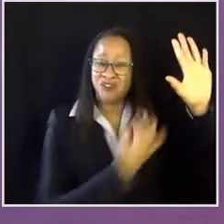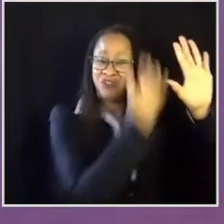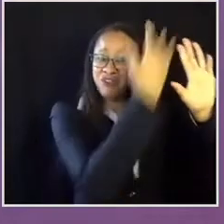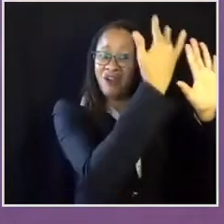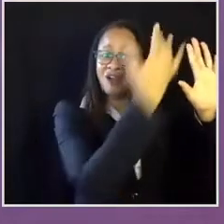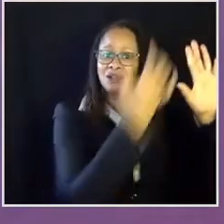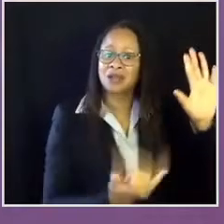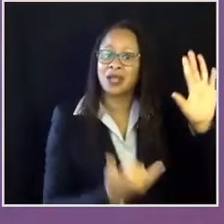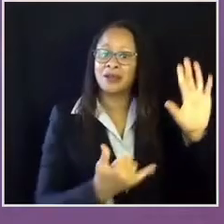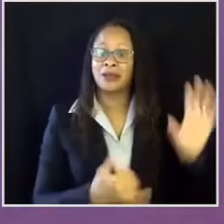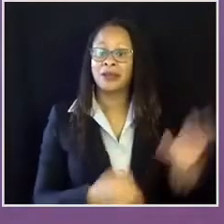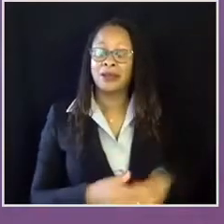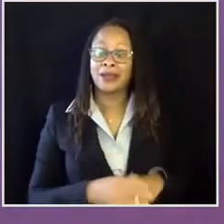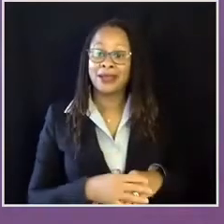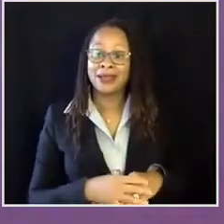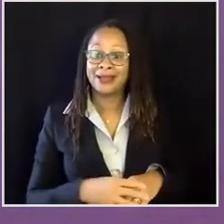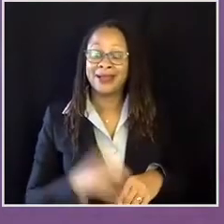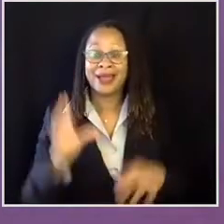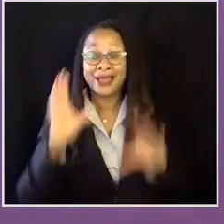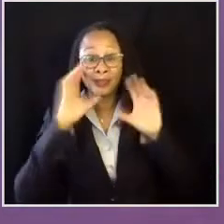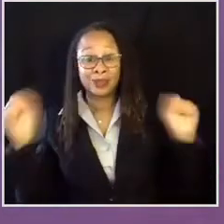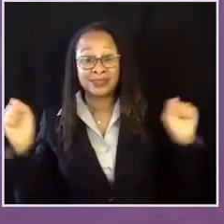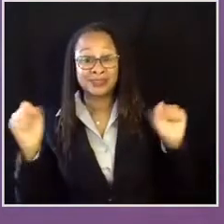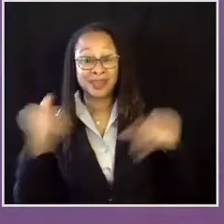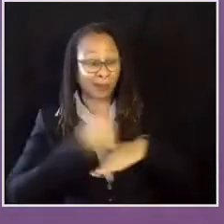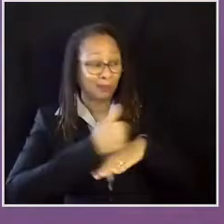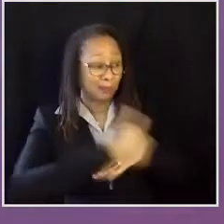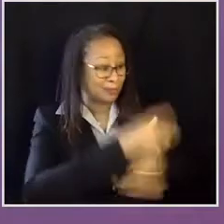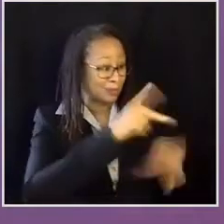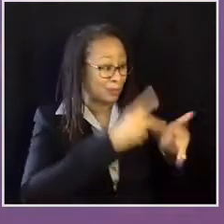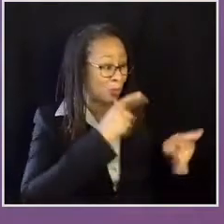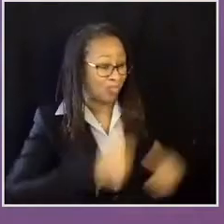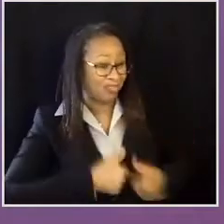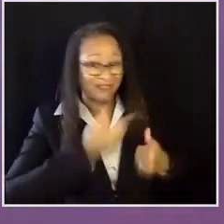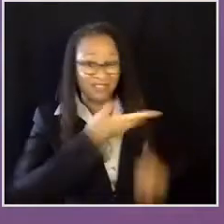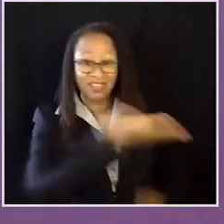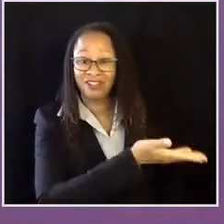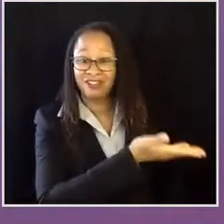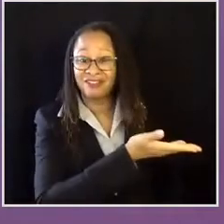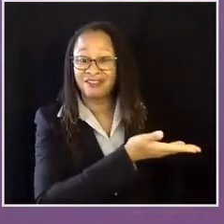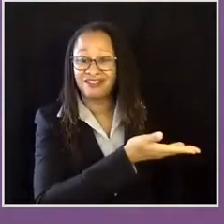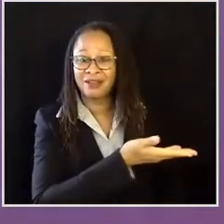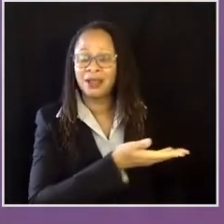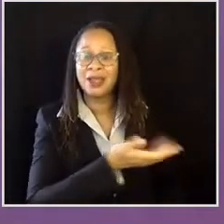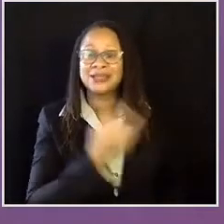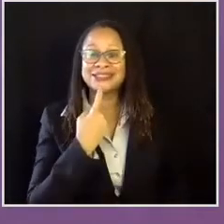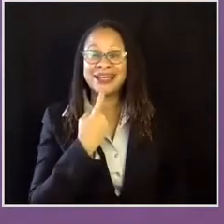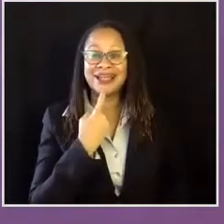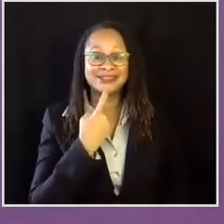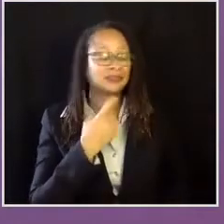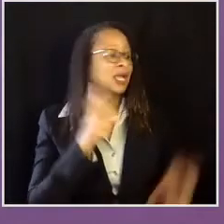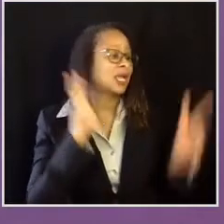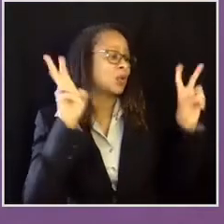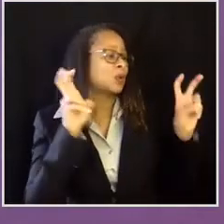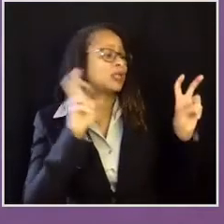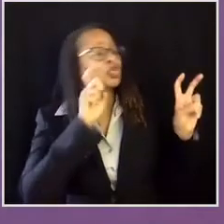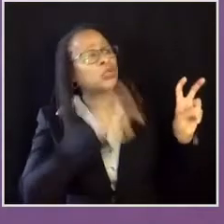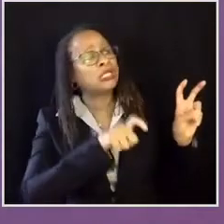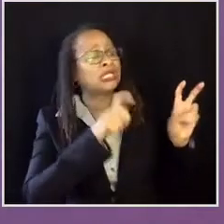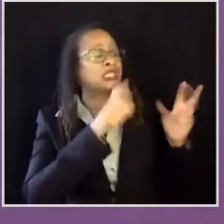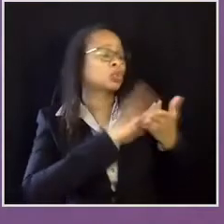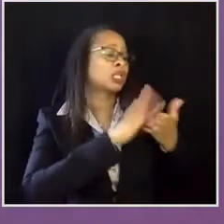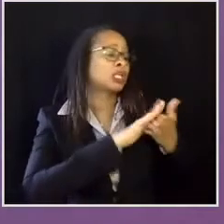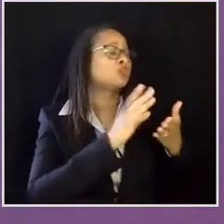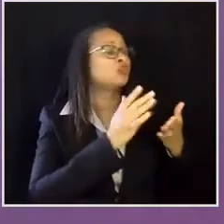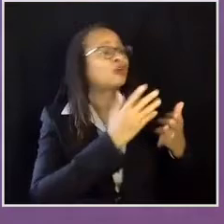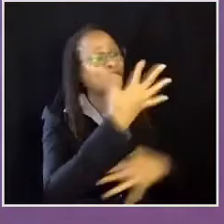blames the people whose homes and communities are burning. He says, quote, you gotta clean your floors, you gotta clean your forest.